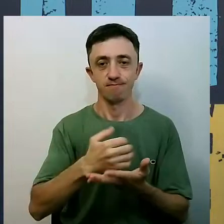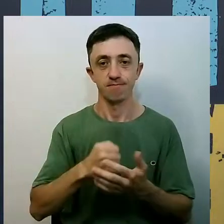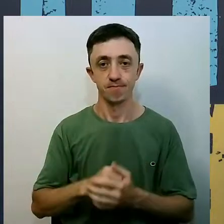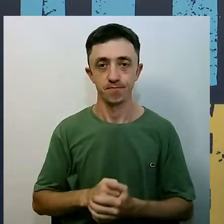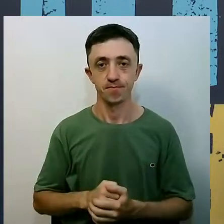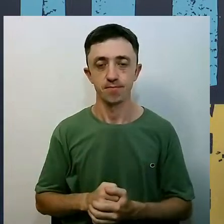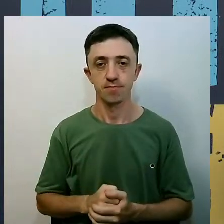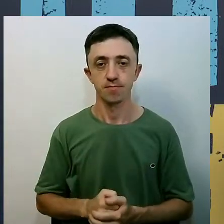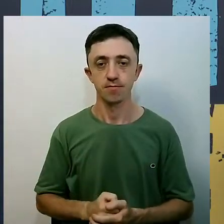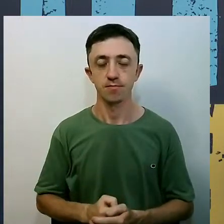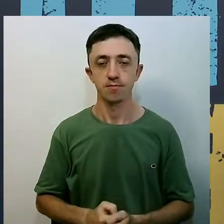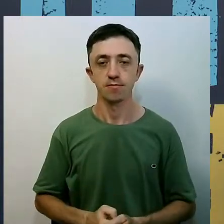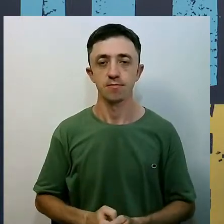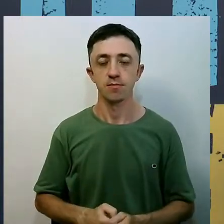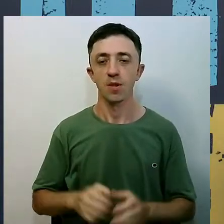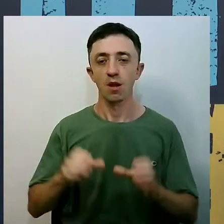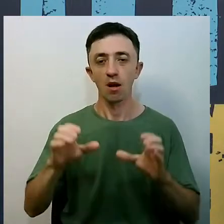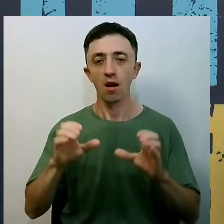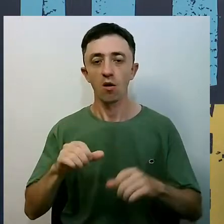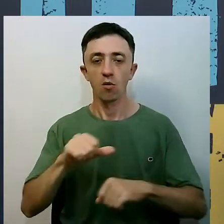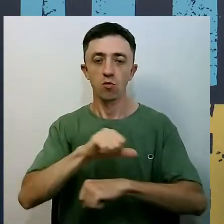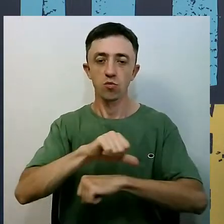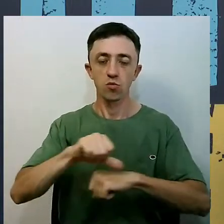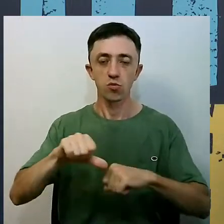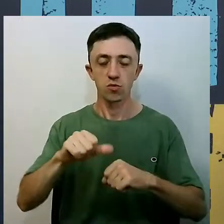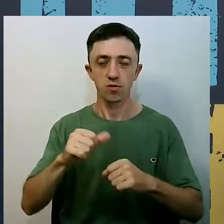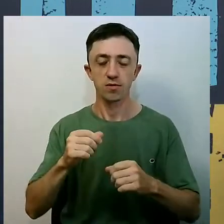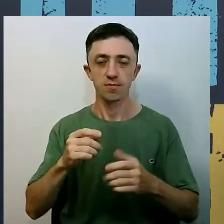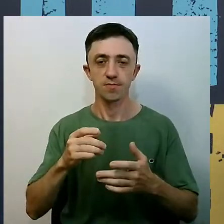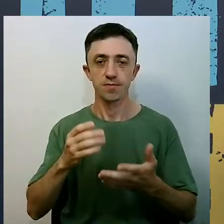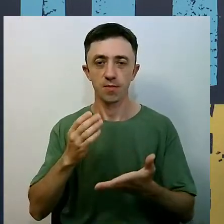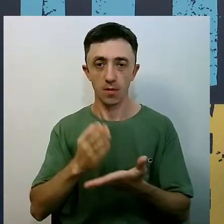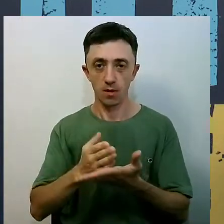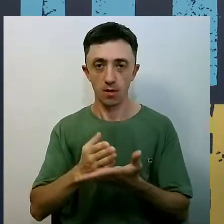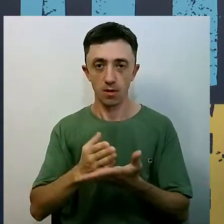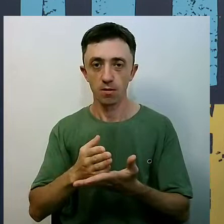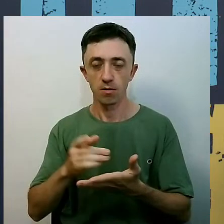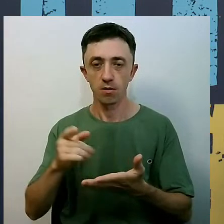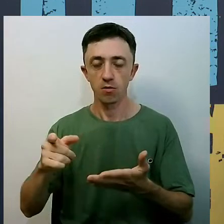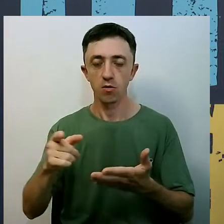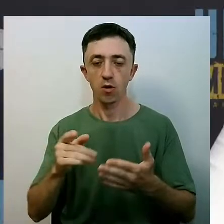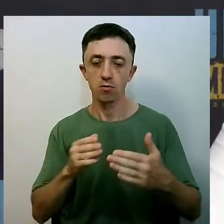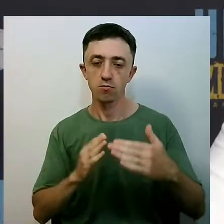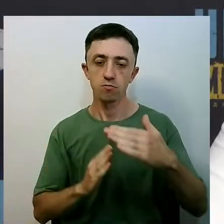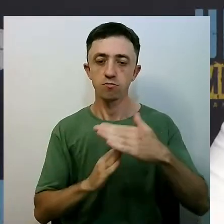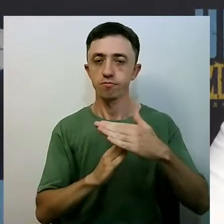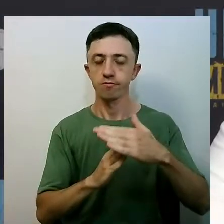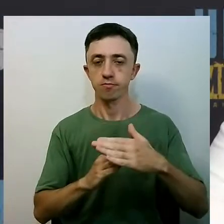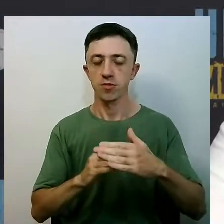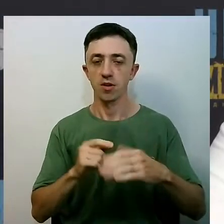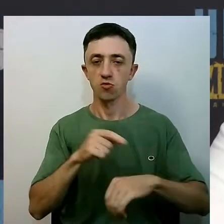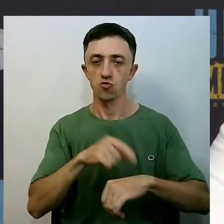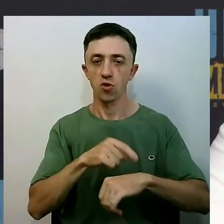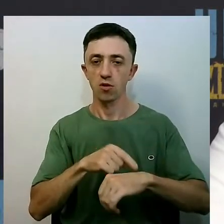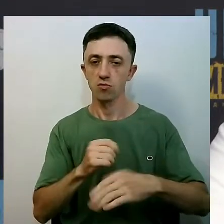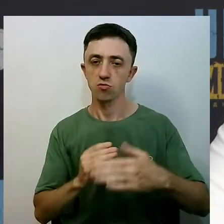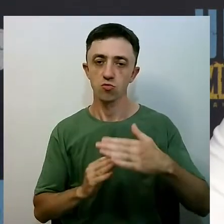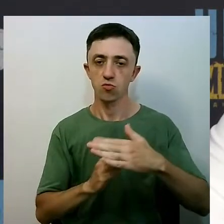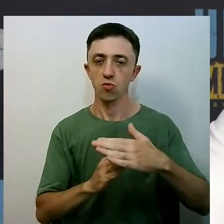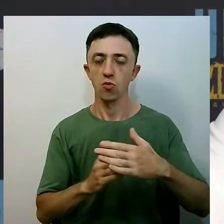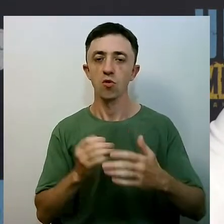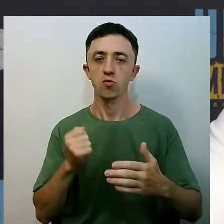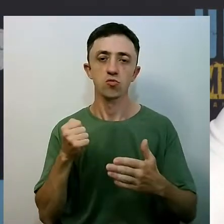just that they are collecting data. There is a deadline envisaged by the law when they must